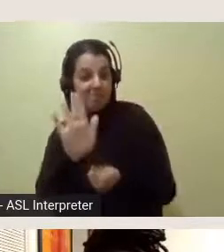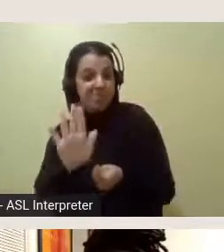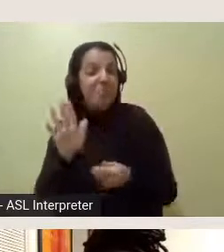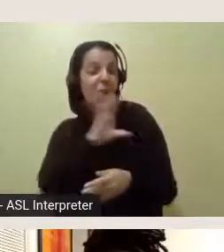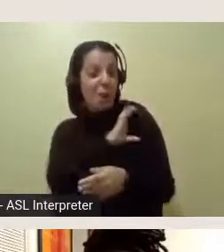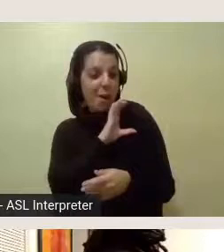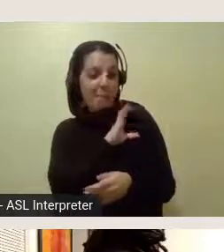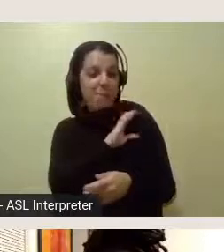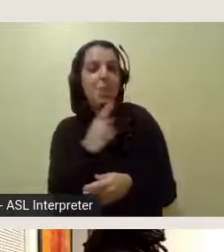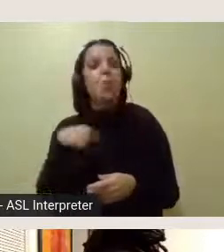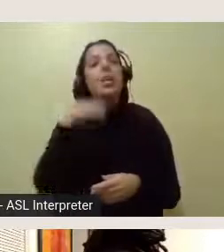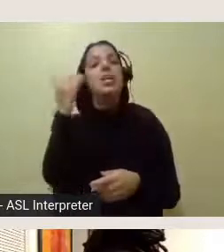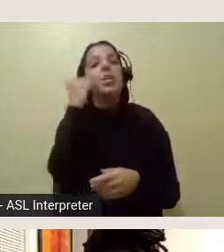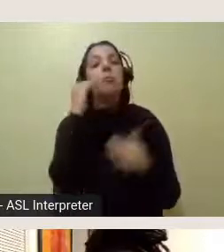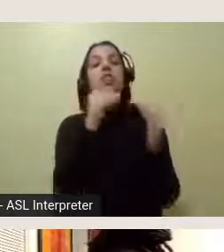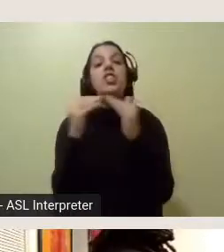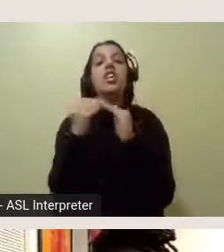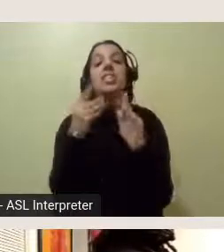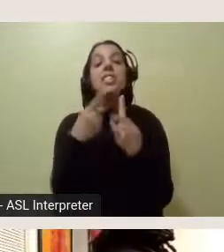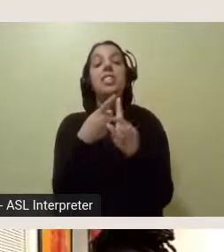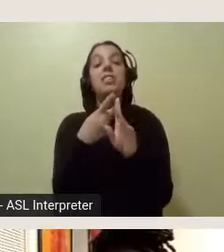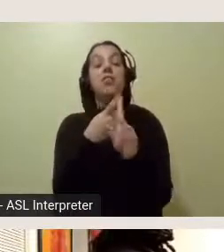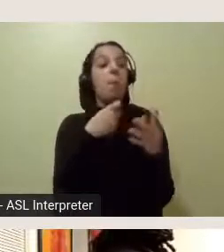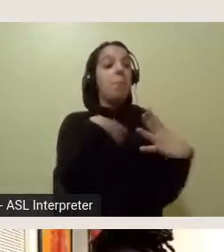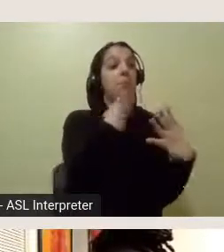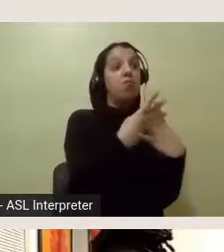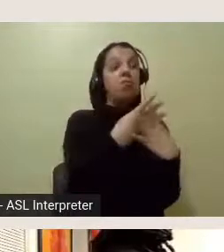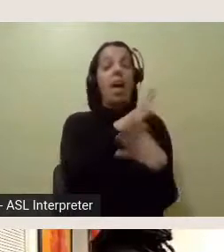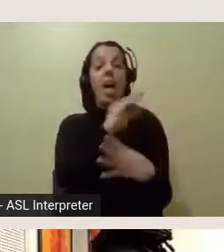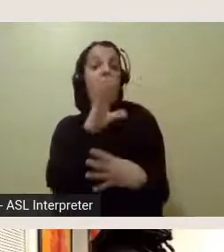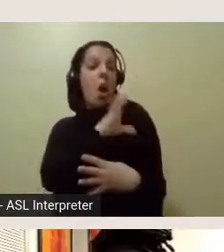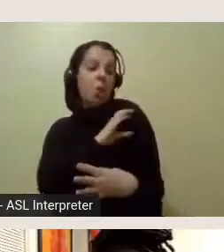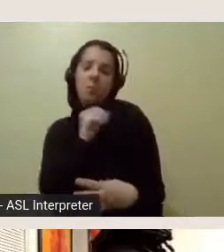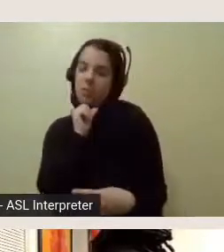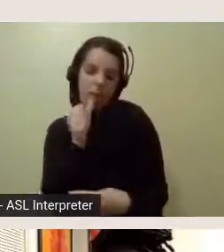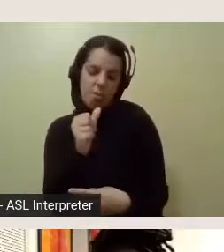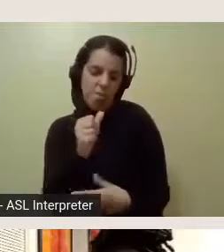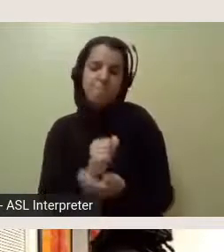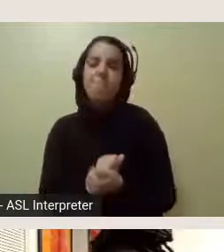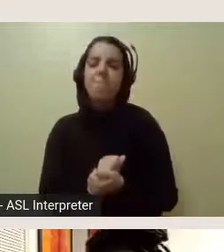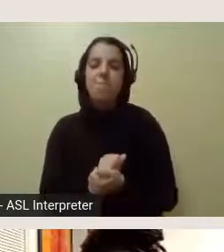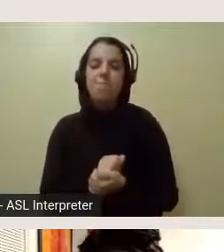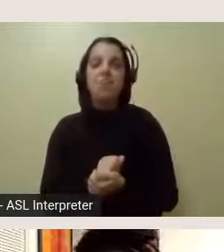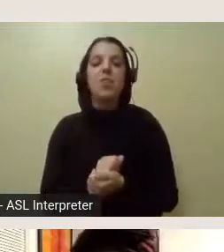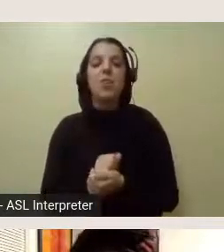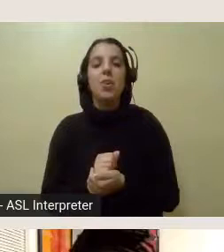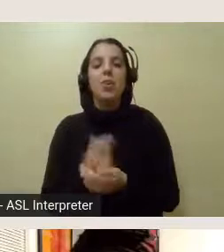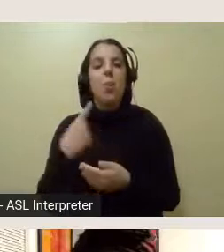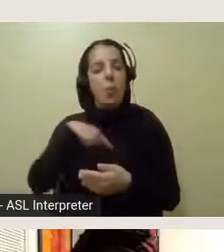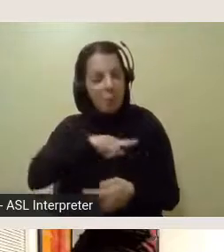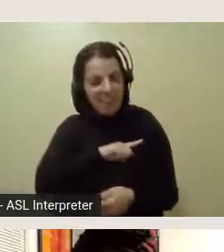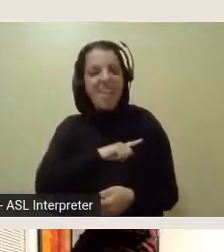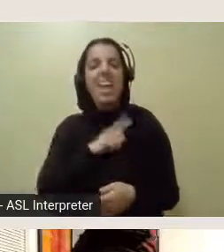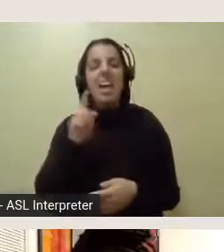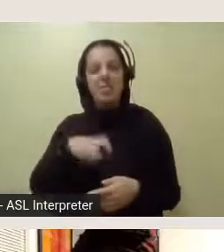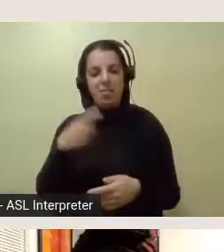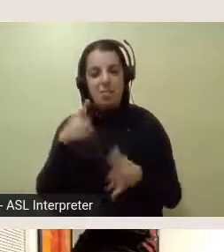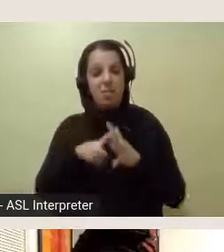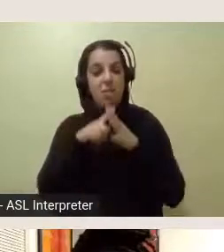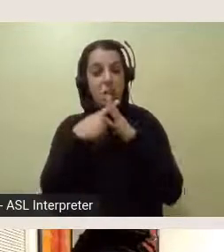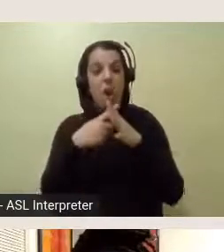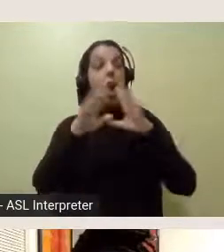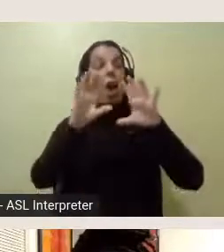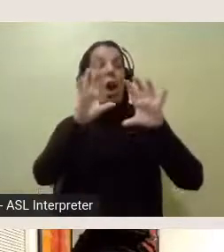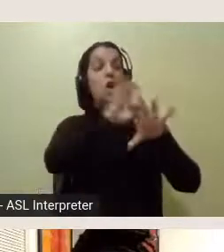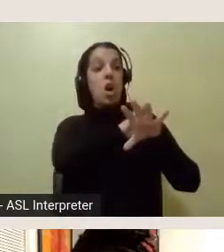the state systems of carceral logics, right? We have to start to try to dismantle the cop